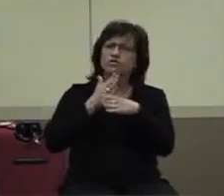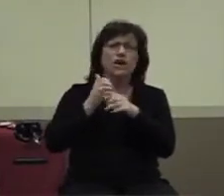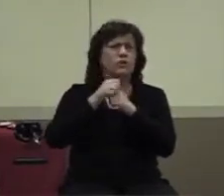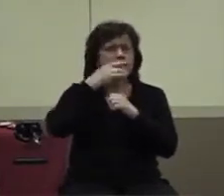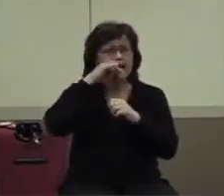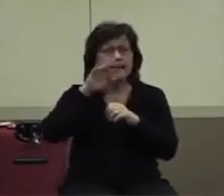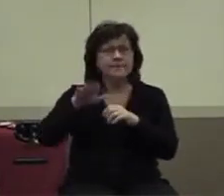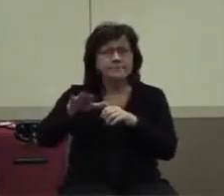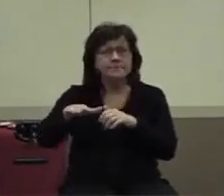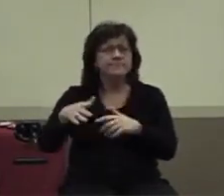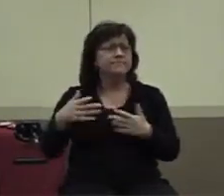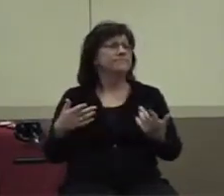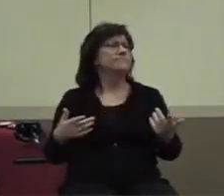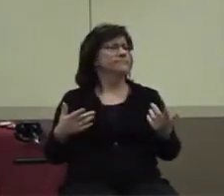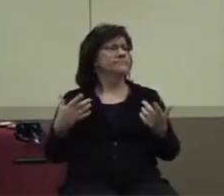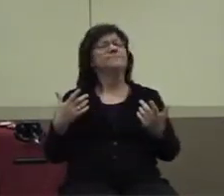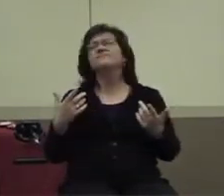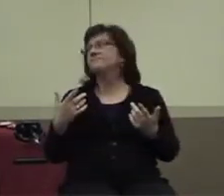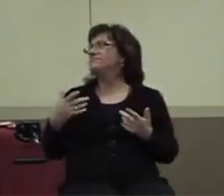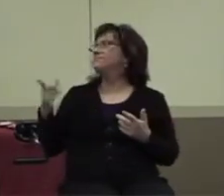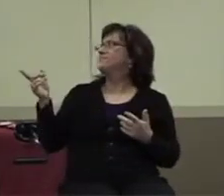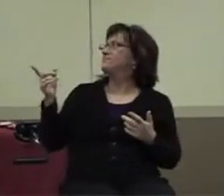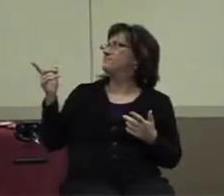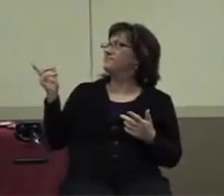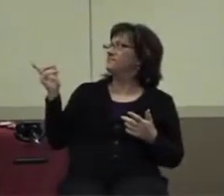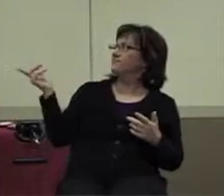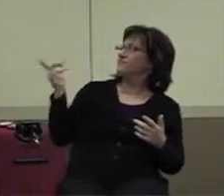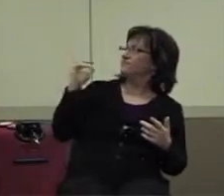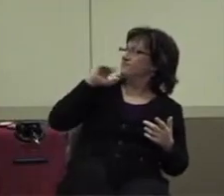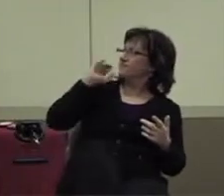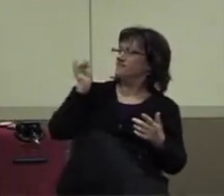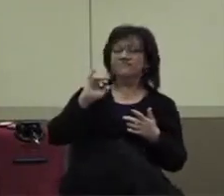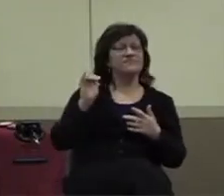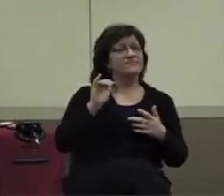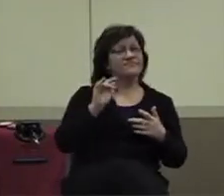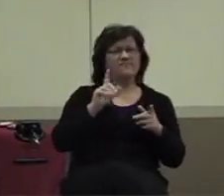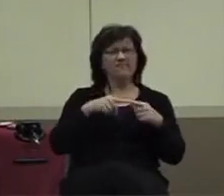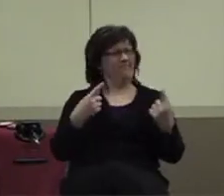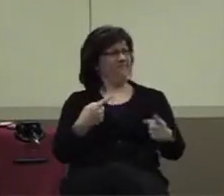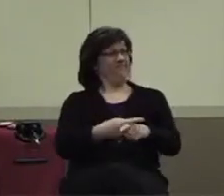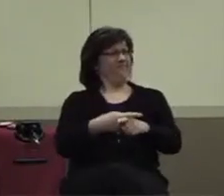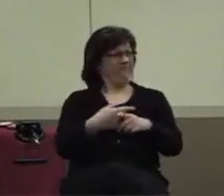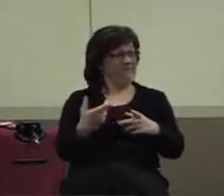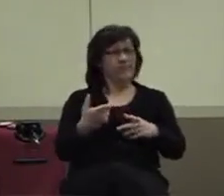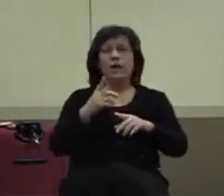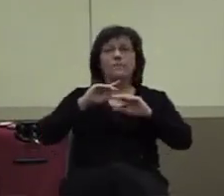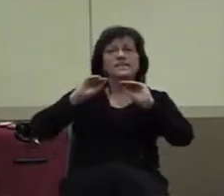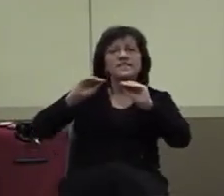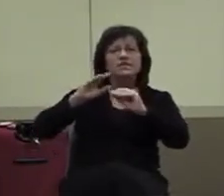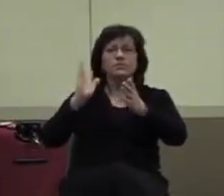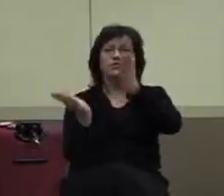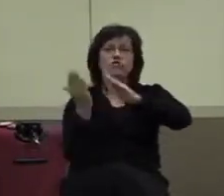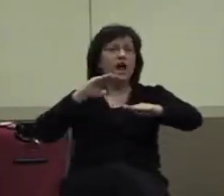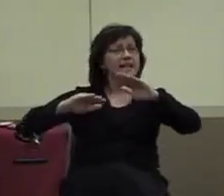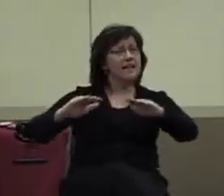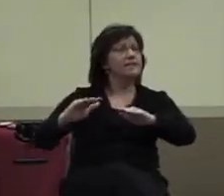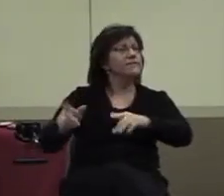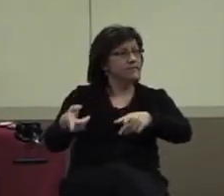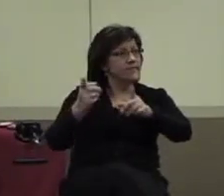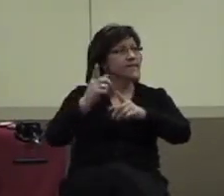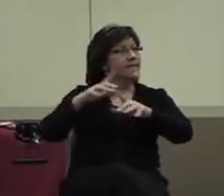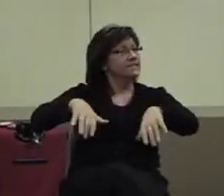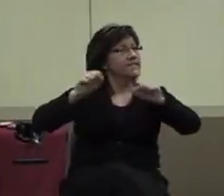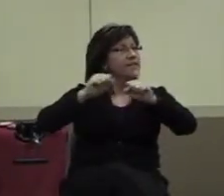see. I know this sounds counterintuitive, but teaching kids karate having them take karate lessons if they're